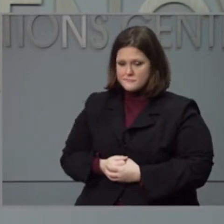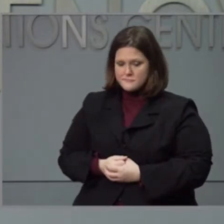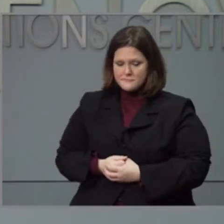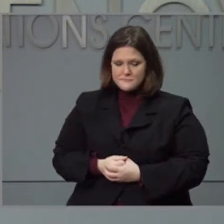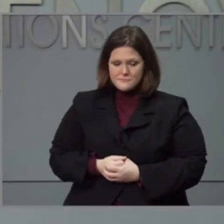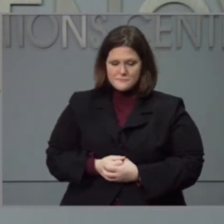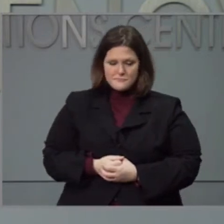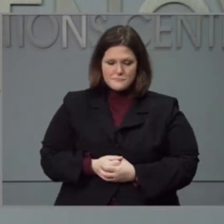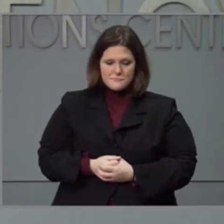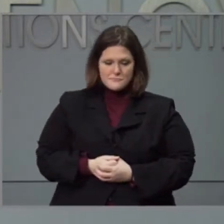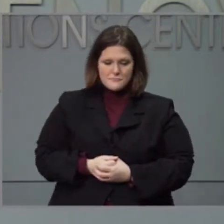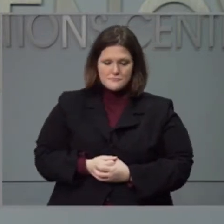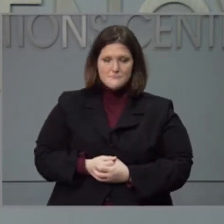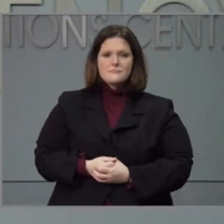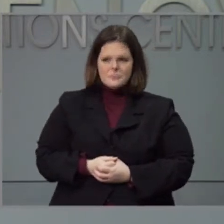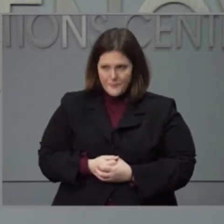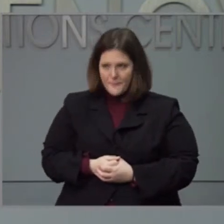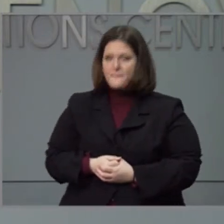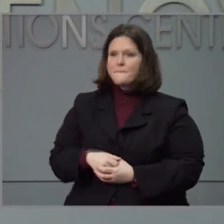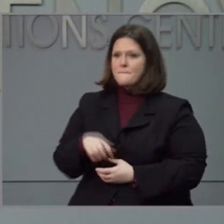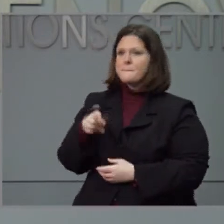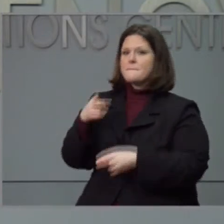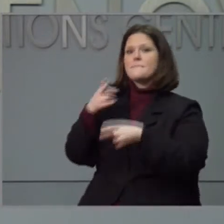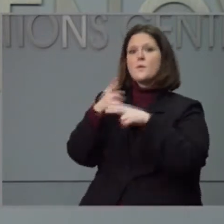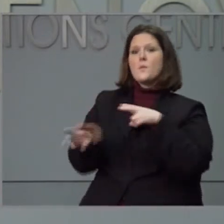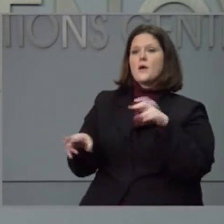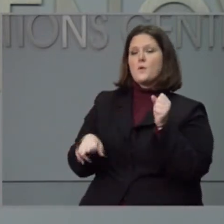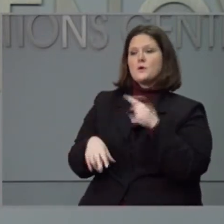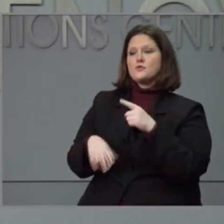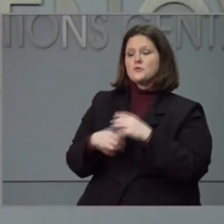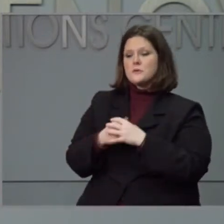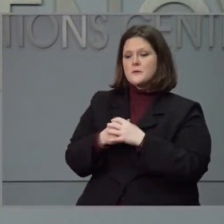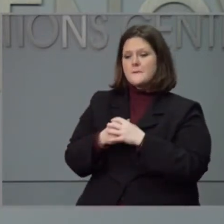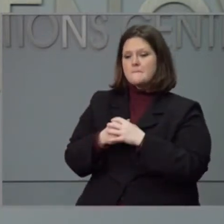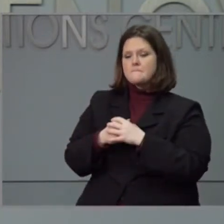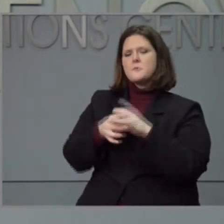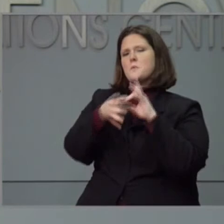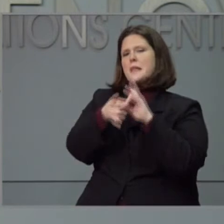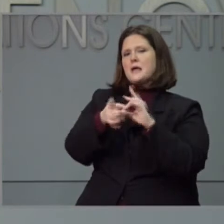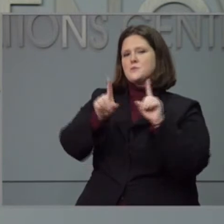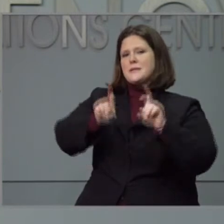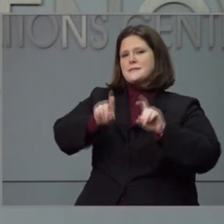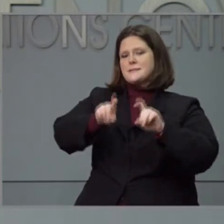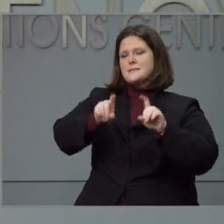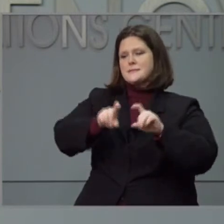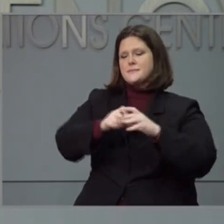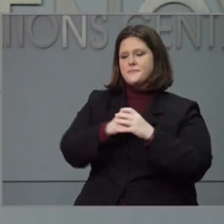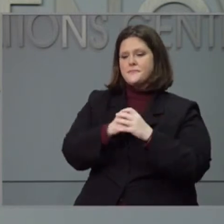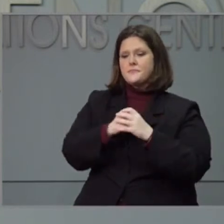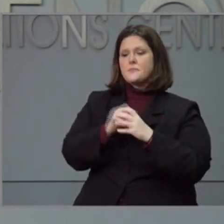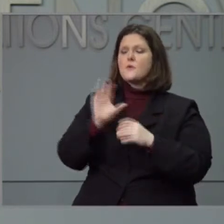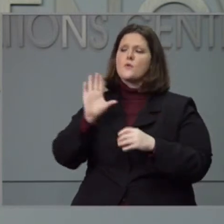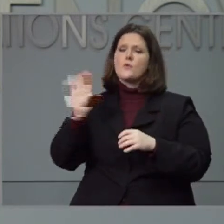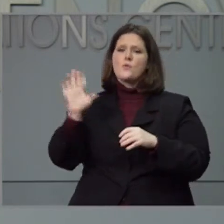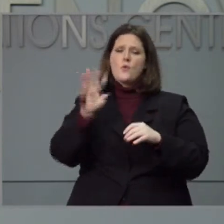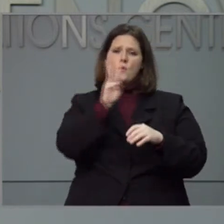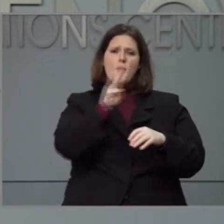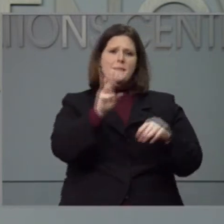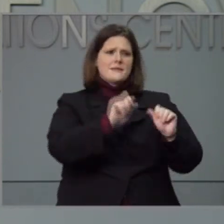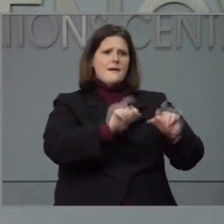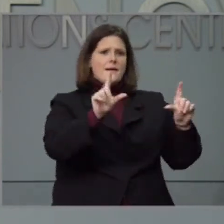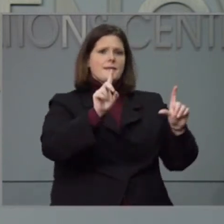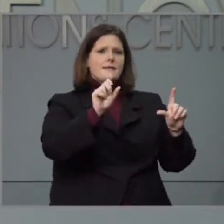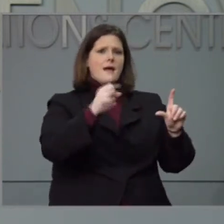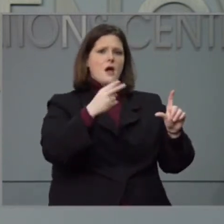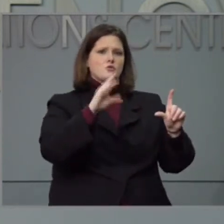Yes, just a quick question, just to follow up on testing. On the dashboard, it has the